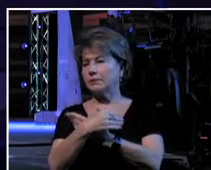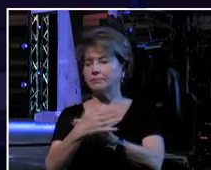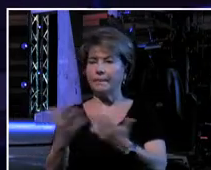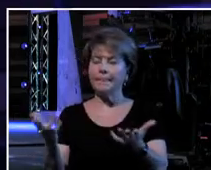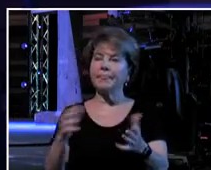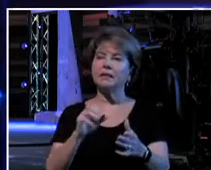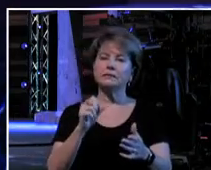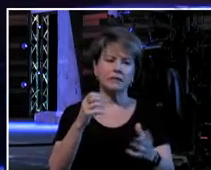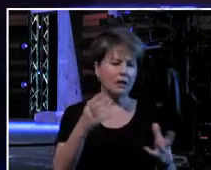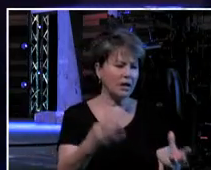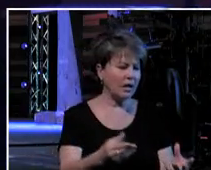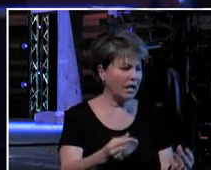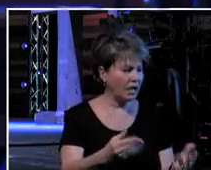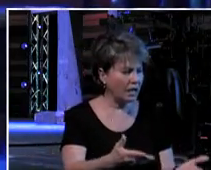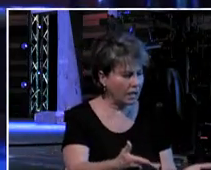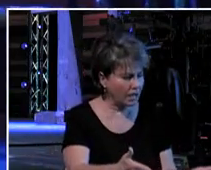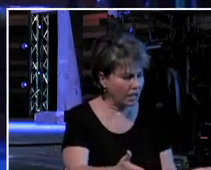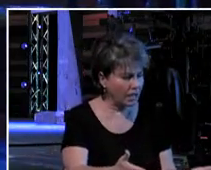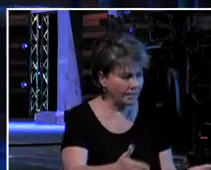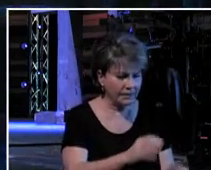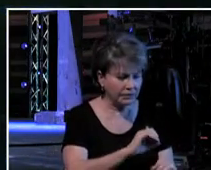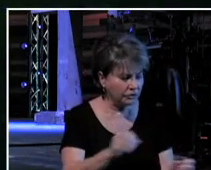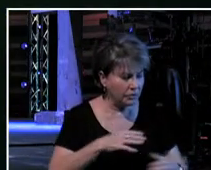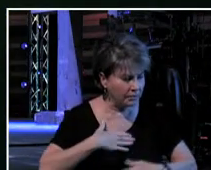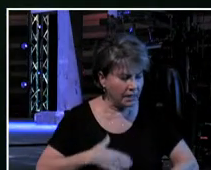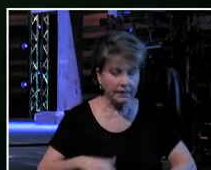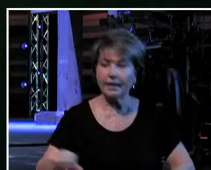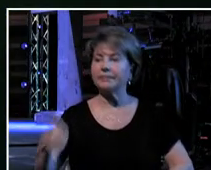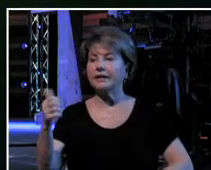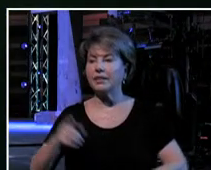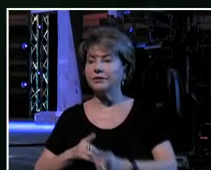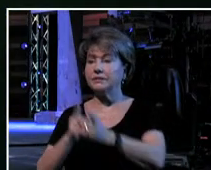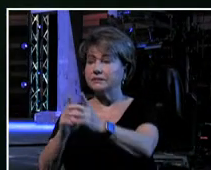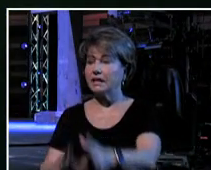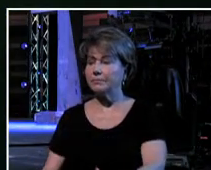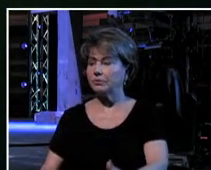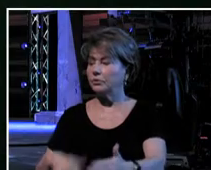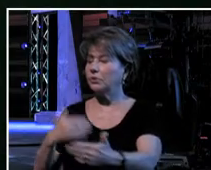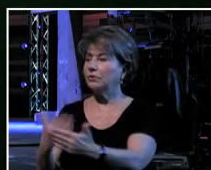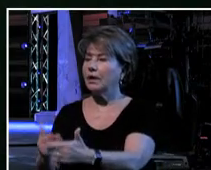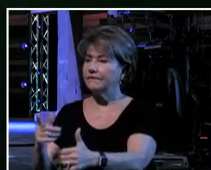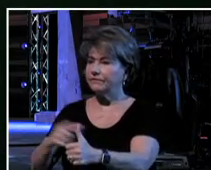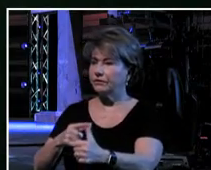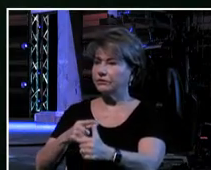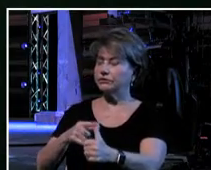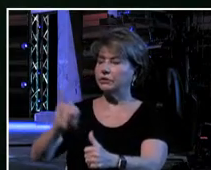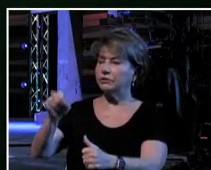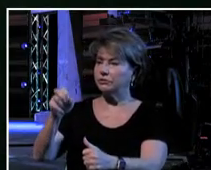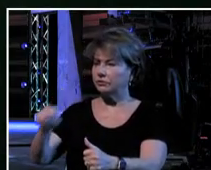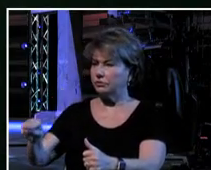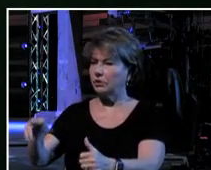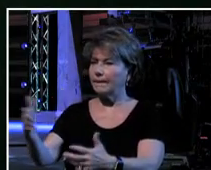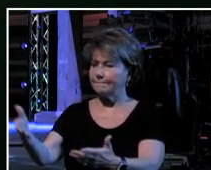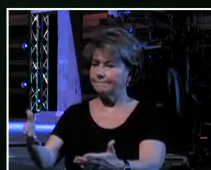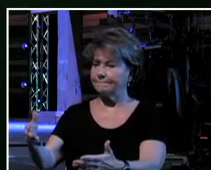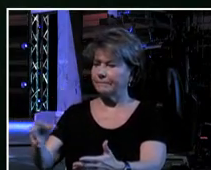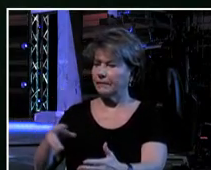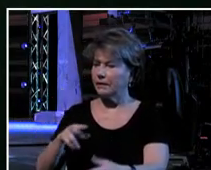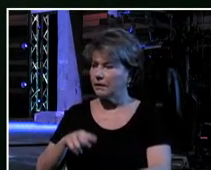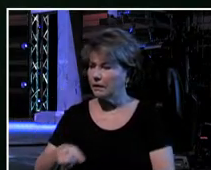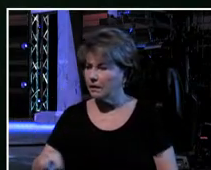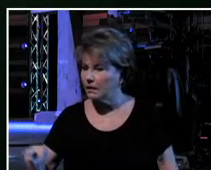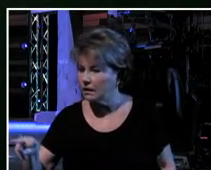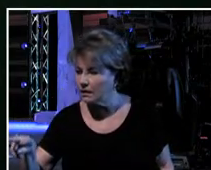understand. And then look at verse 8. Then the other disciple who had reached the tomb first, he also went in and he